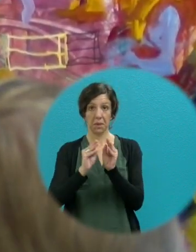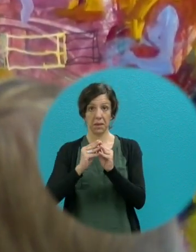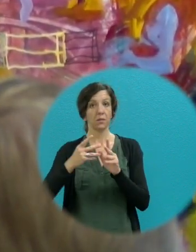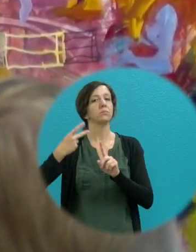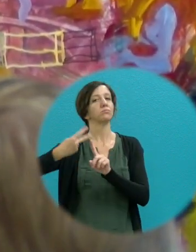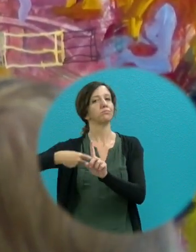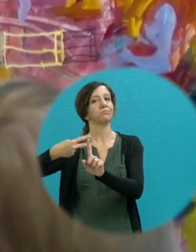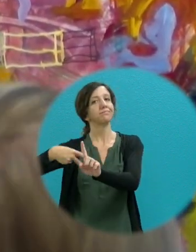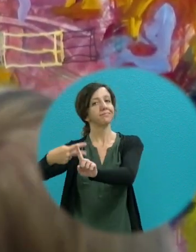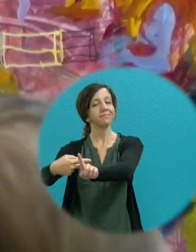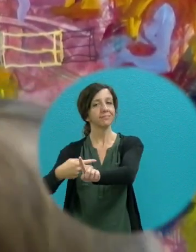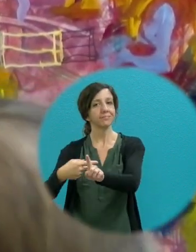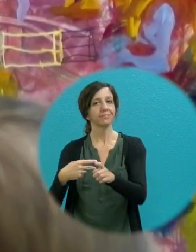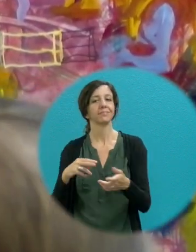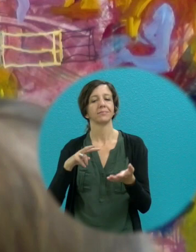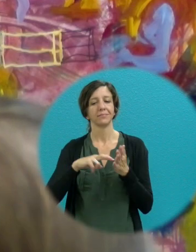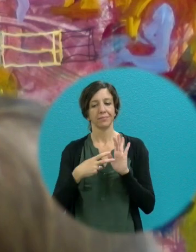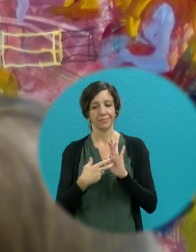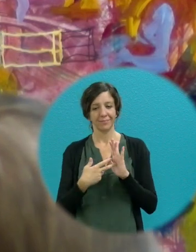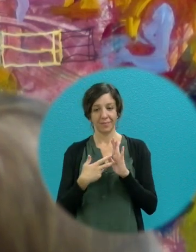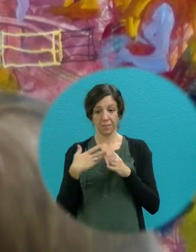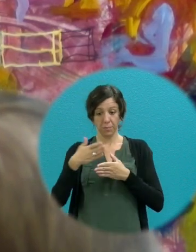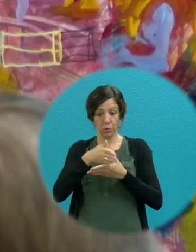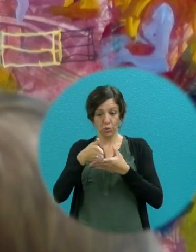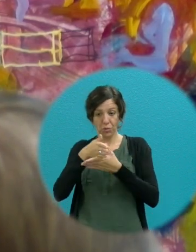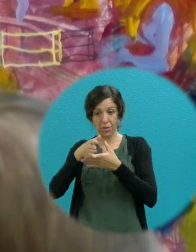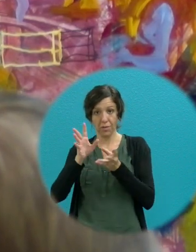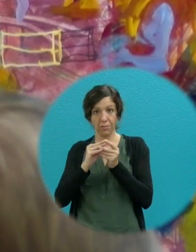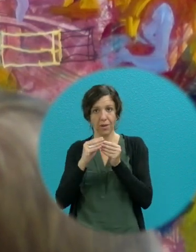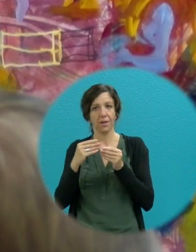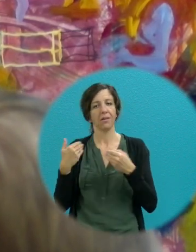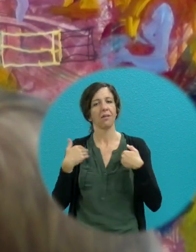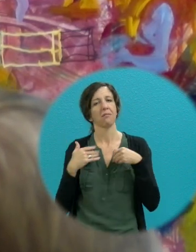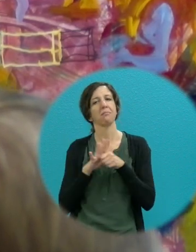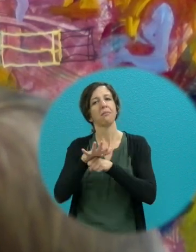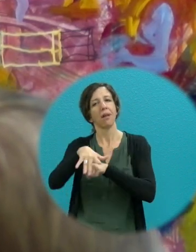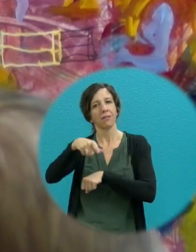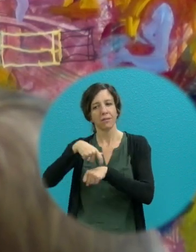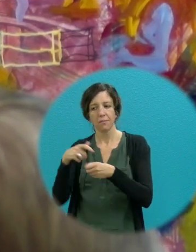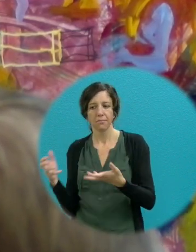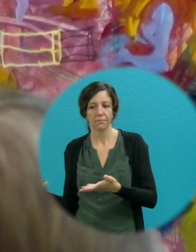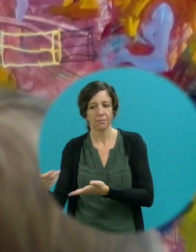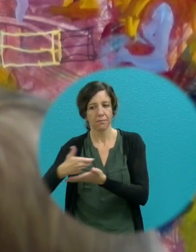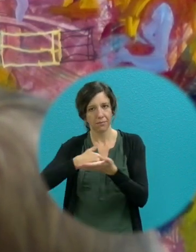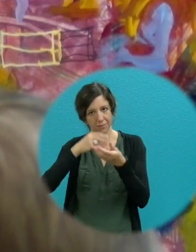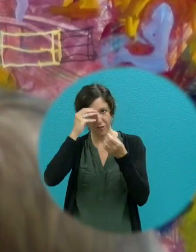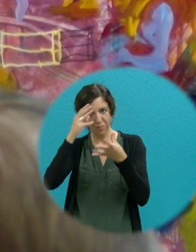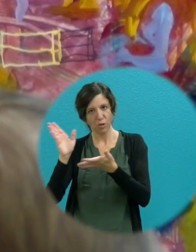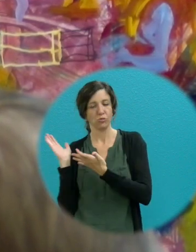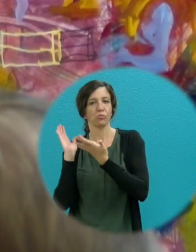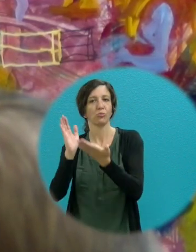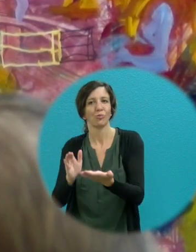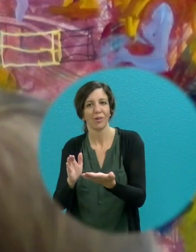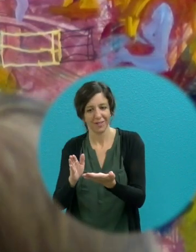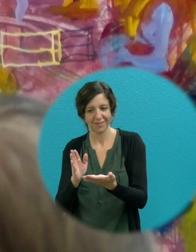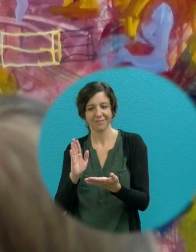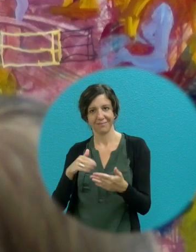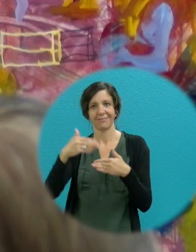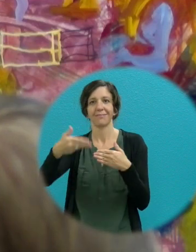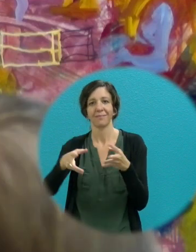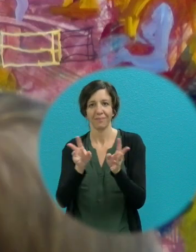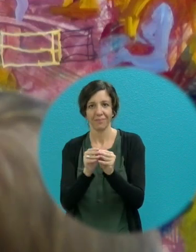time to gather material and information that we can bring to the next meeting. and for you guys to bring your questions